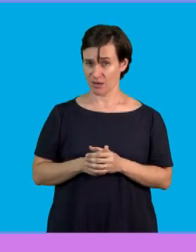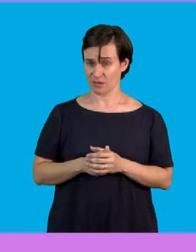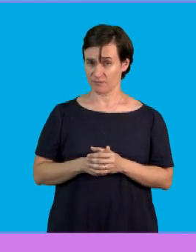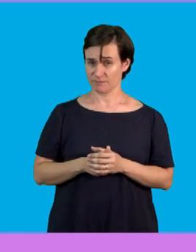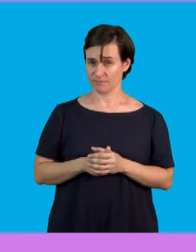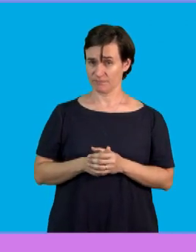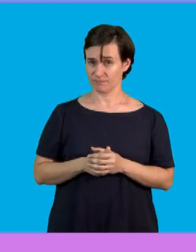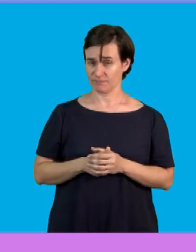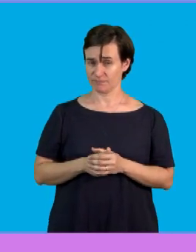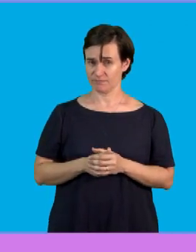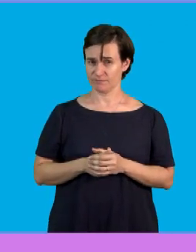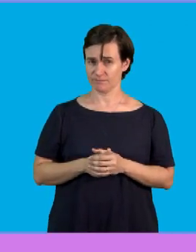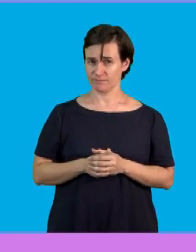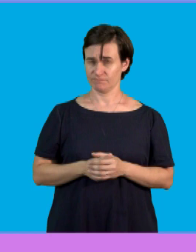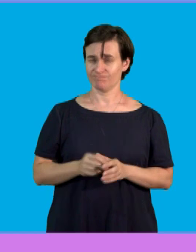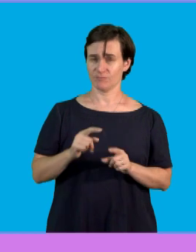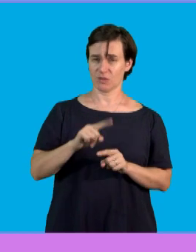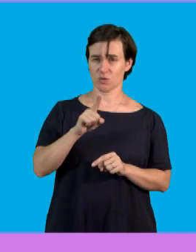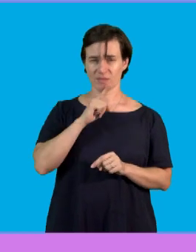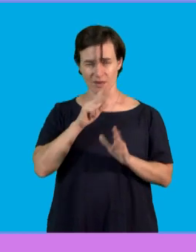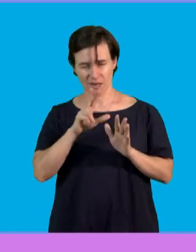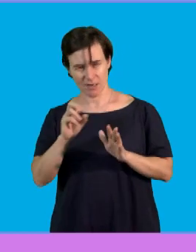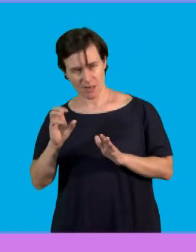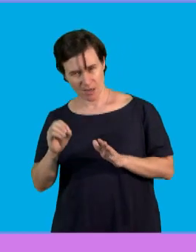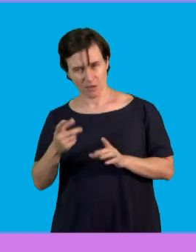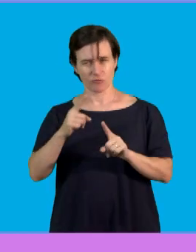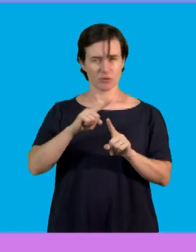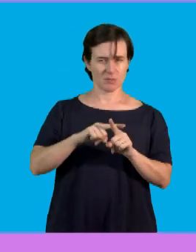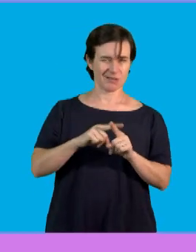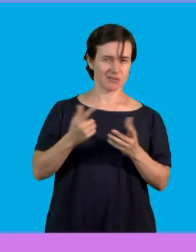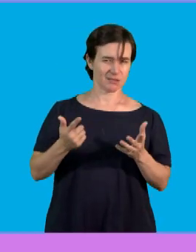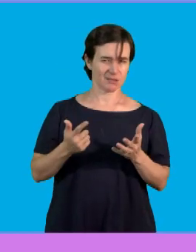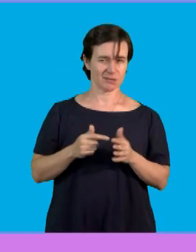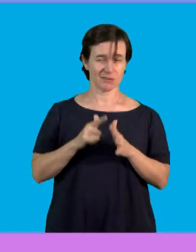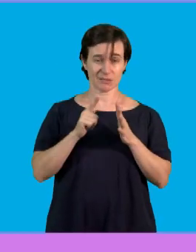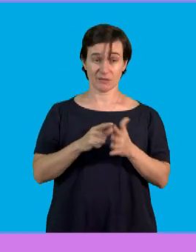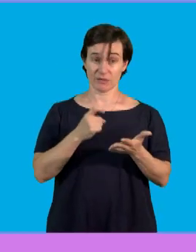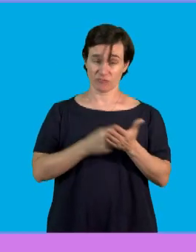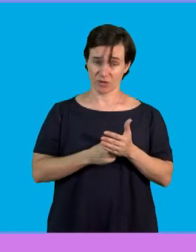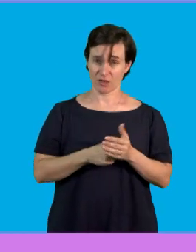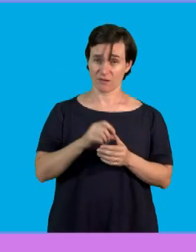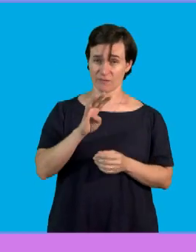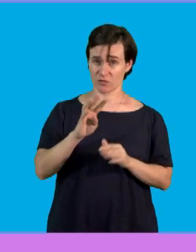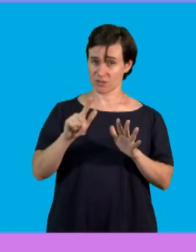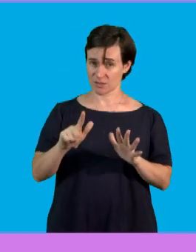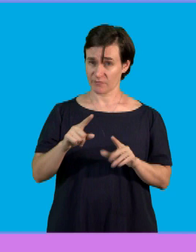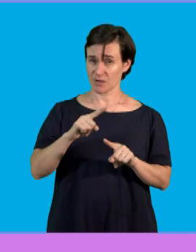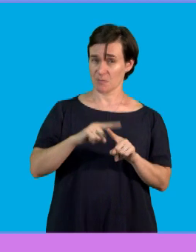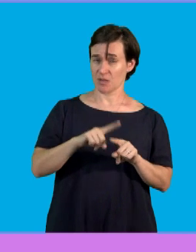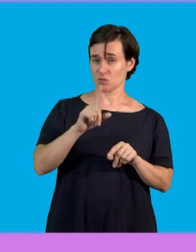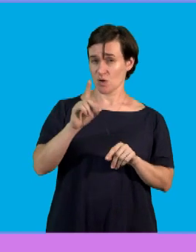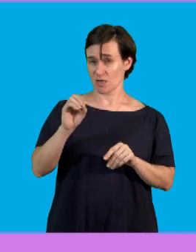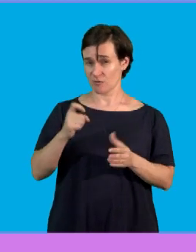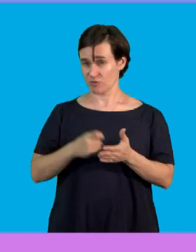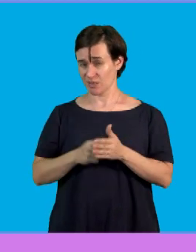729.45 plus 1,800 plus 17 rand 47,